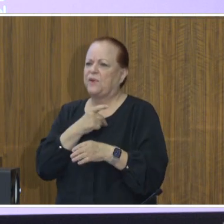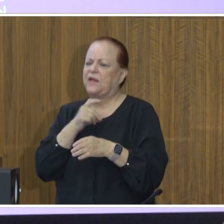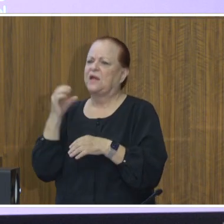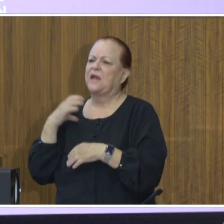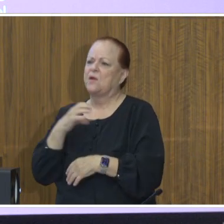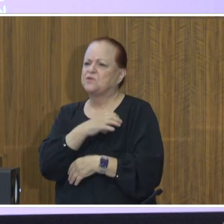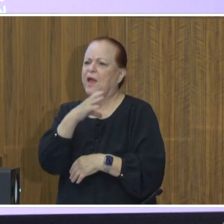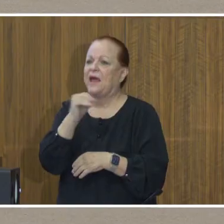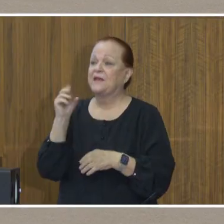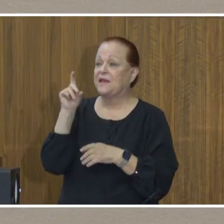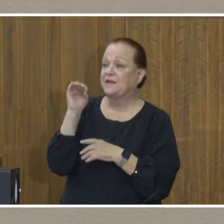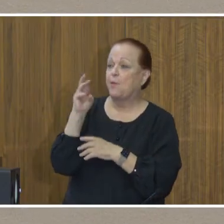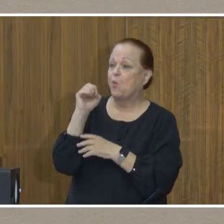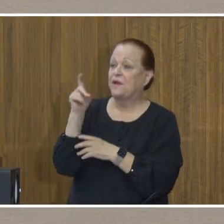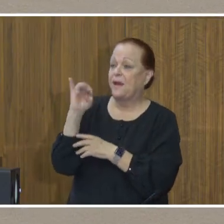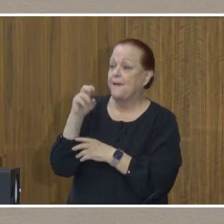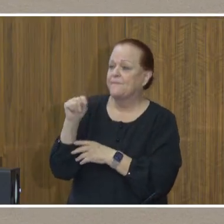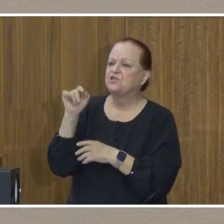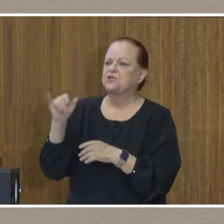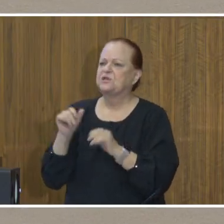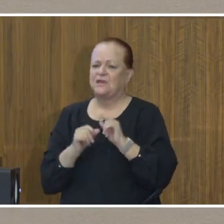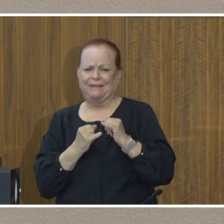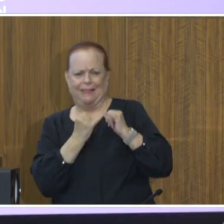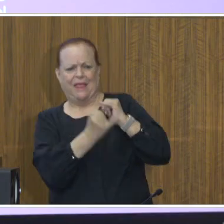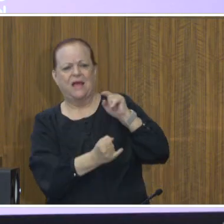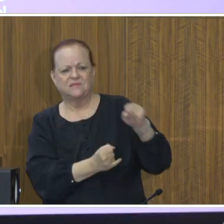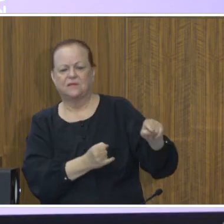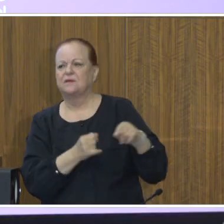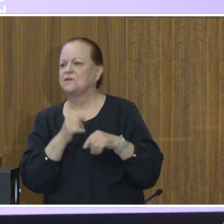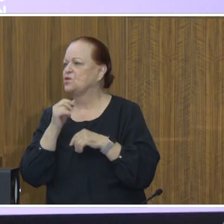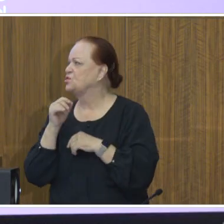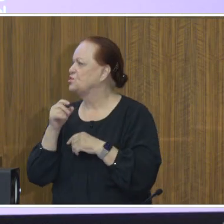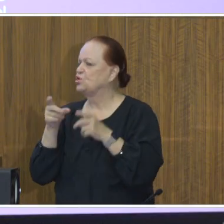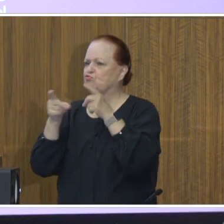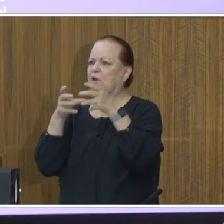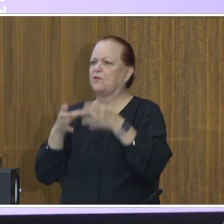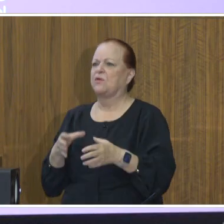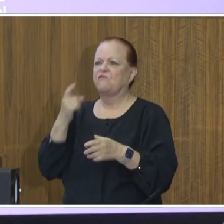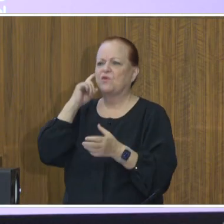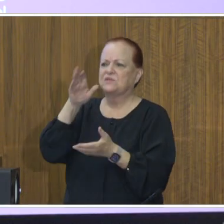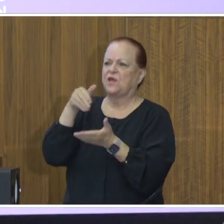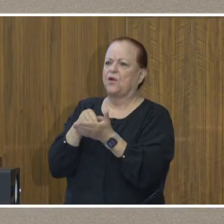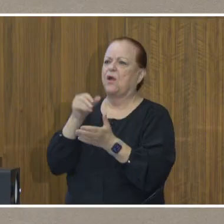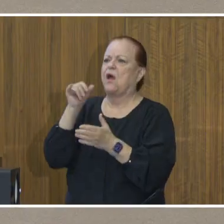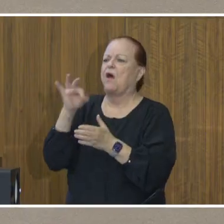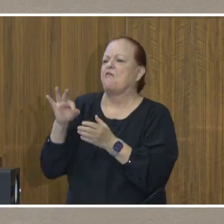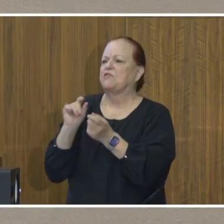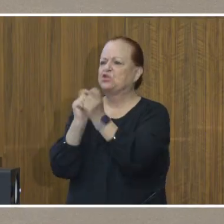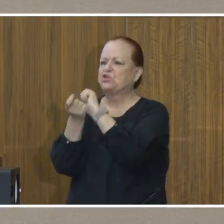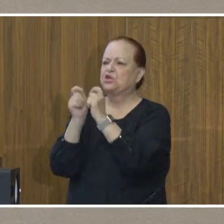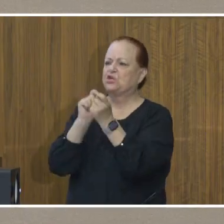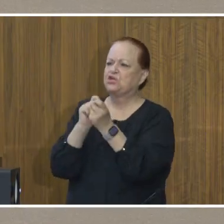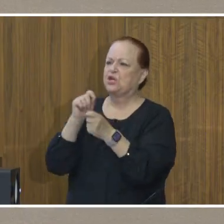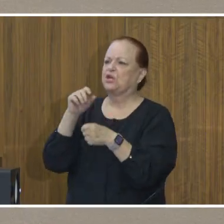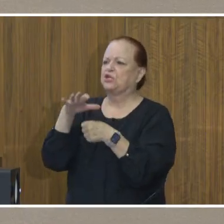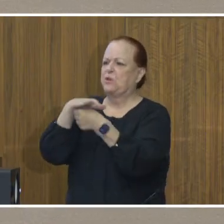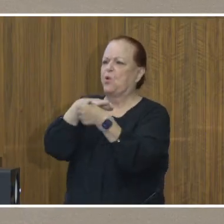then Deborah Depp, who's furthest away from me. She's at the Director of the Center for Demographic Research at Cal State